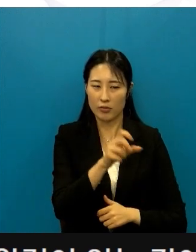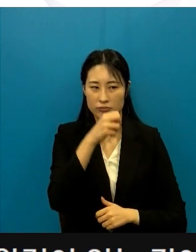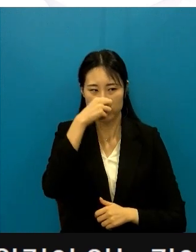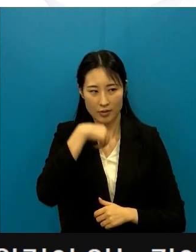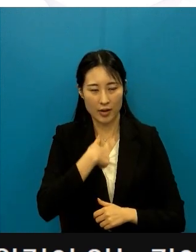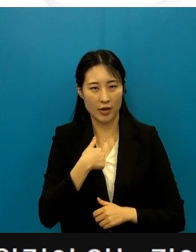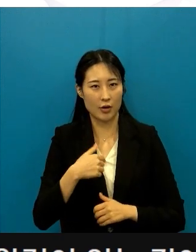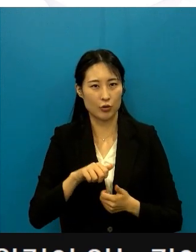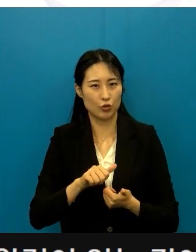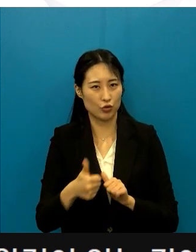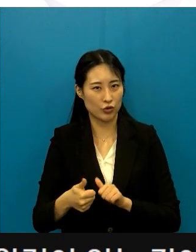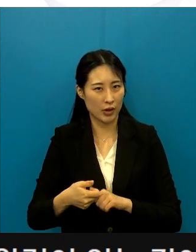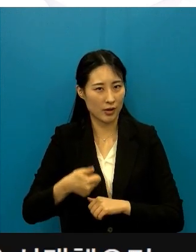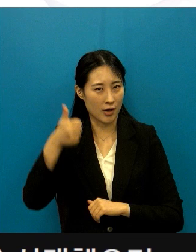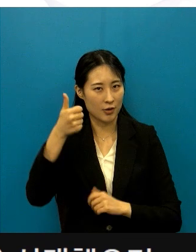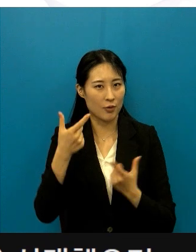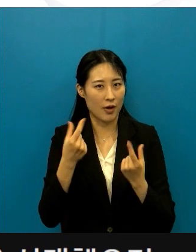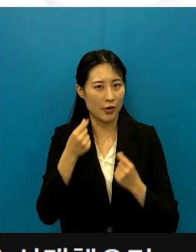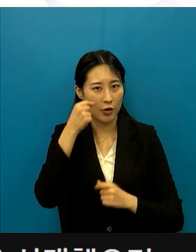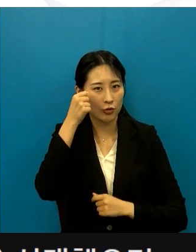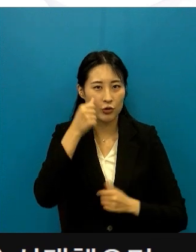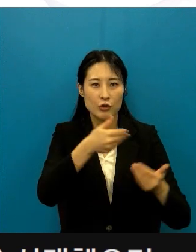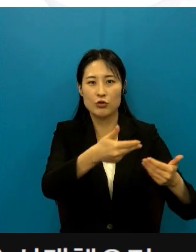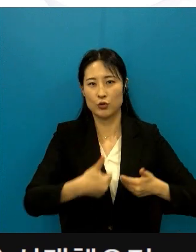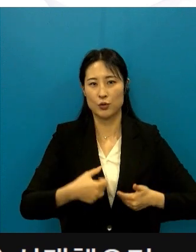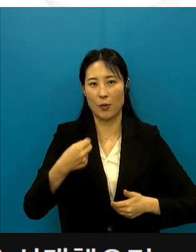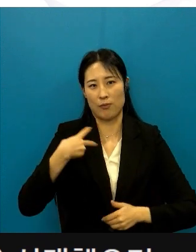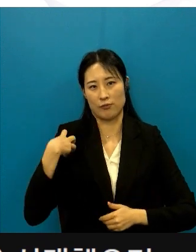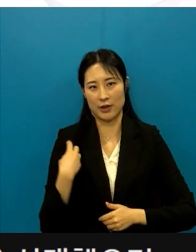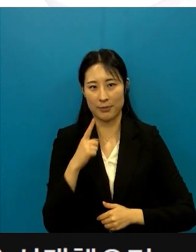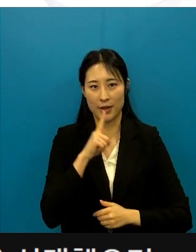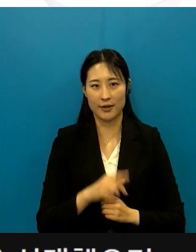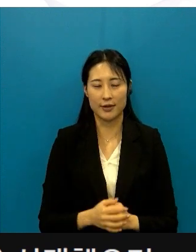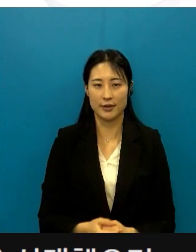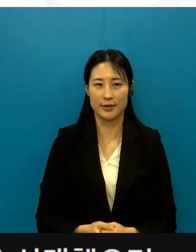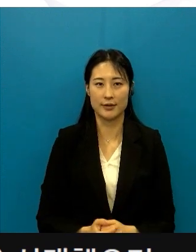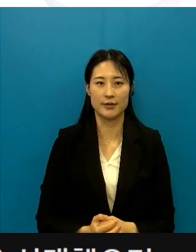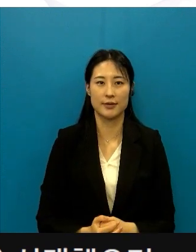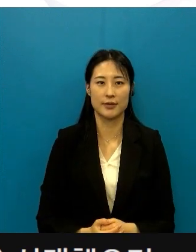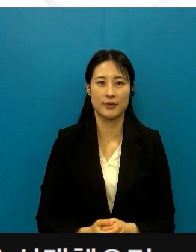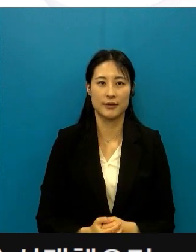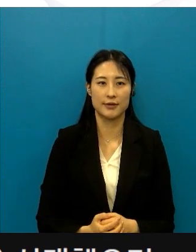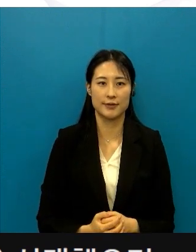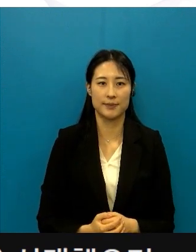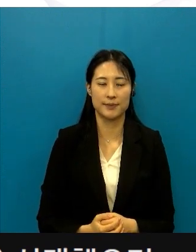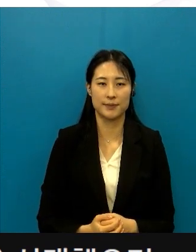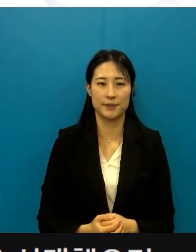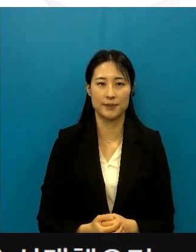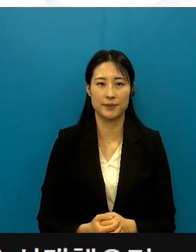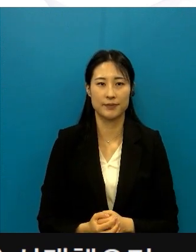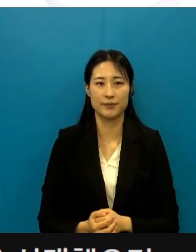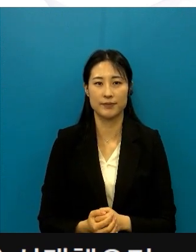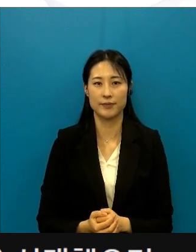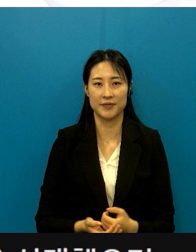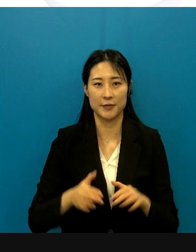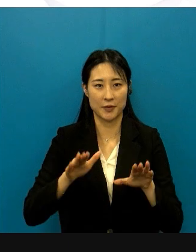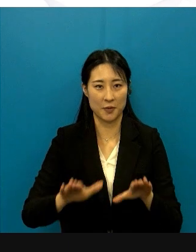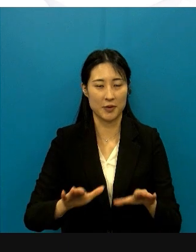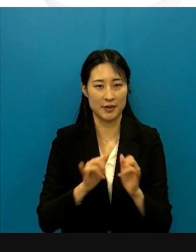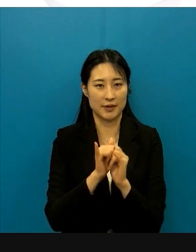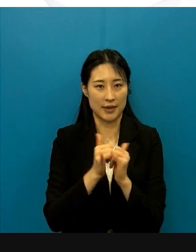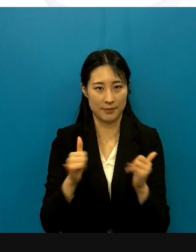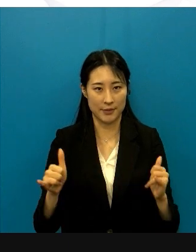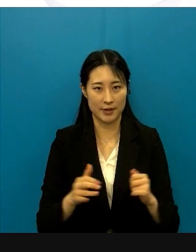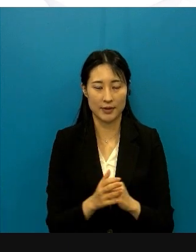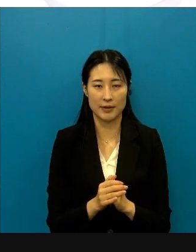even now, many people are wearing a mask, even outside of the